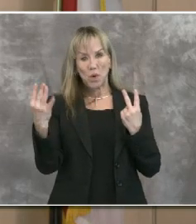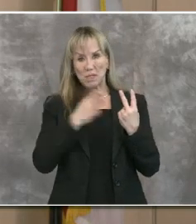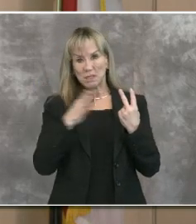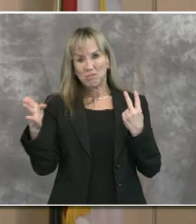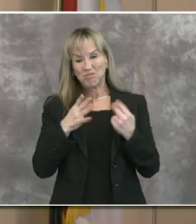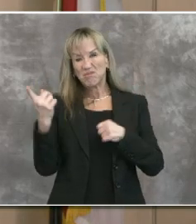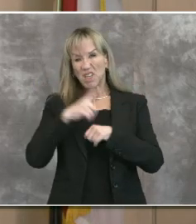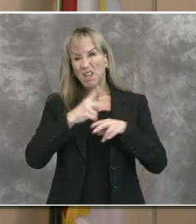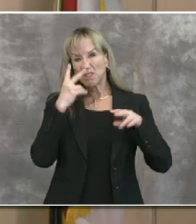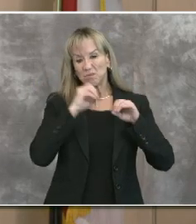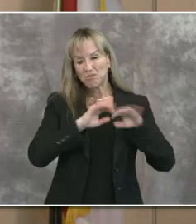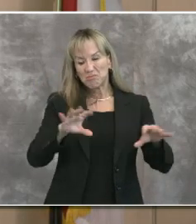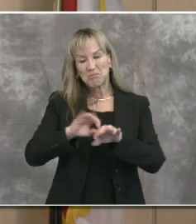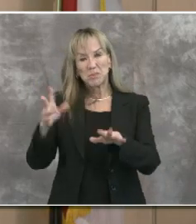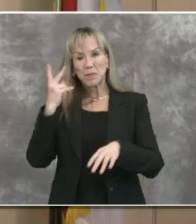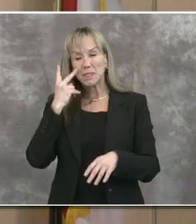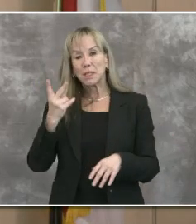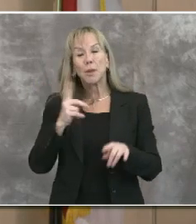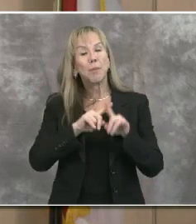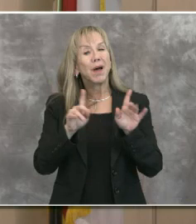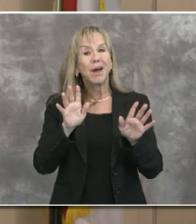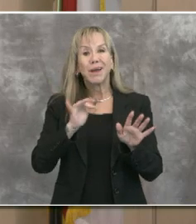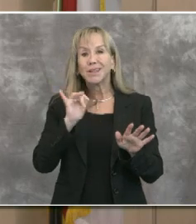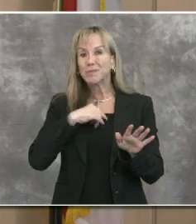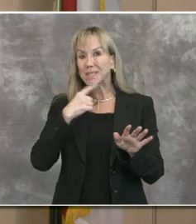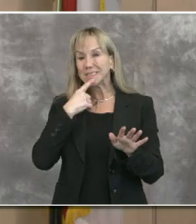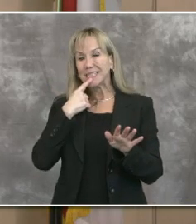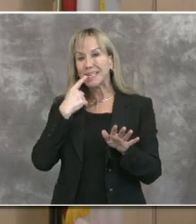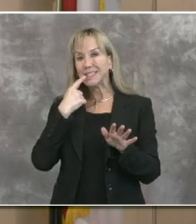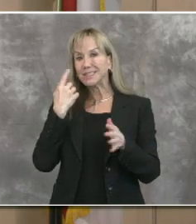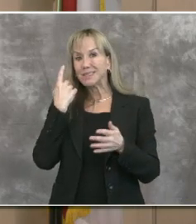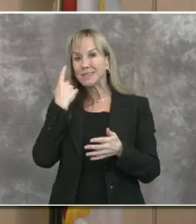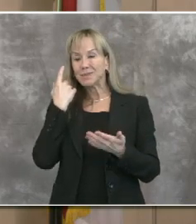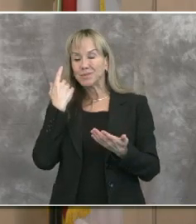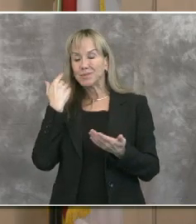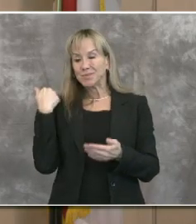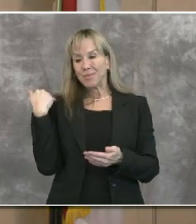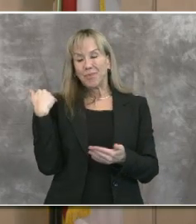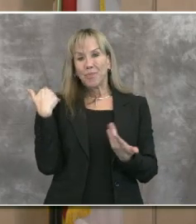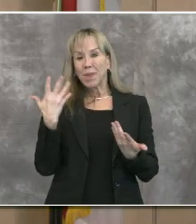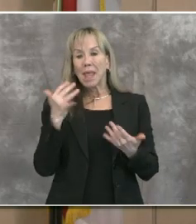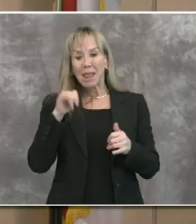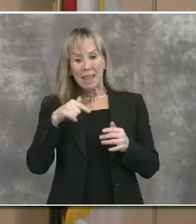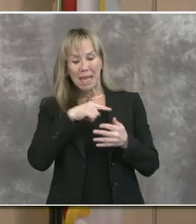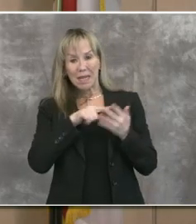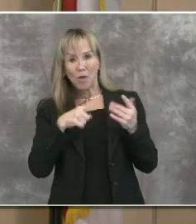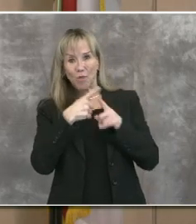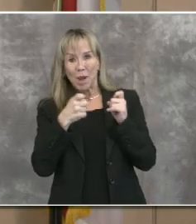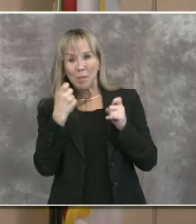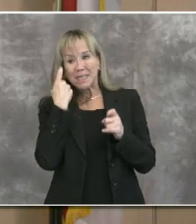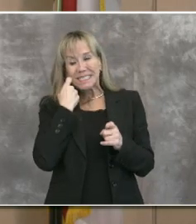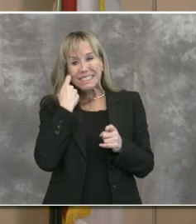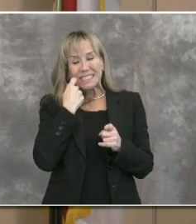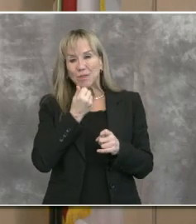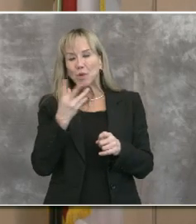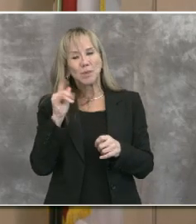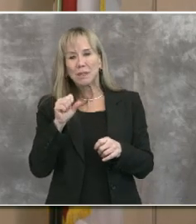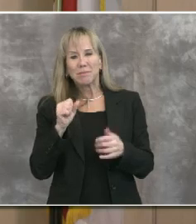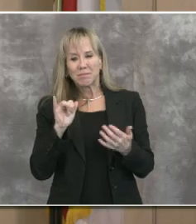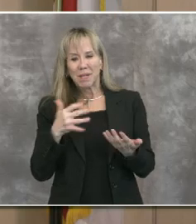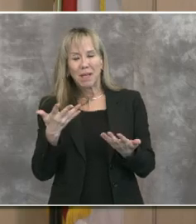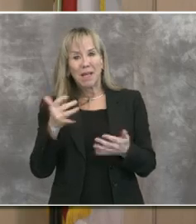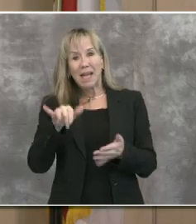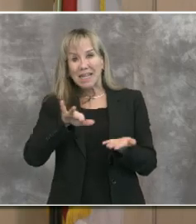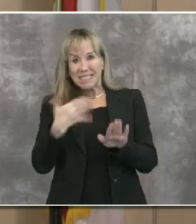I stated earlier, these cases are not just from the past several days, and the deaths are